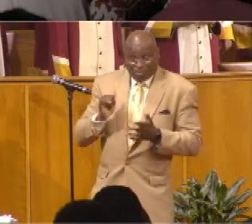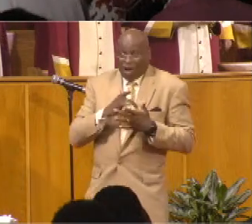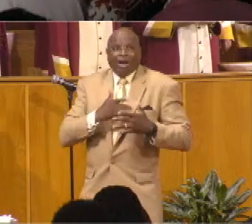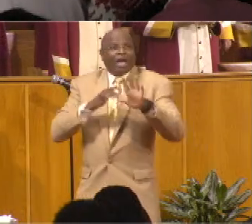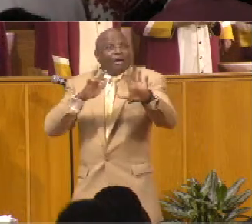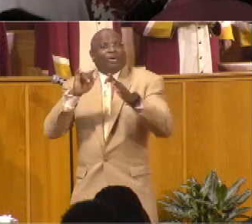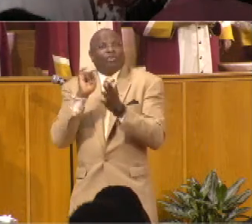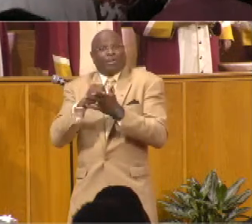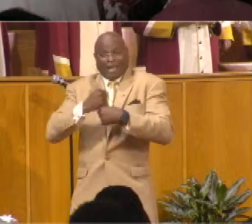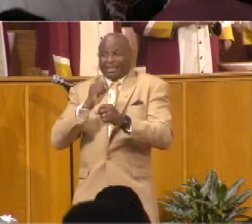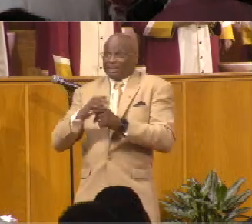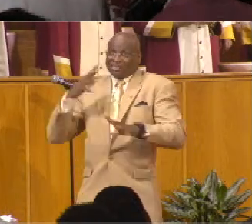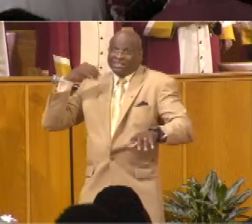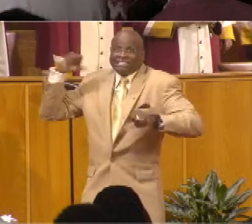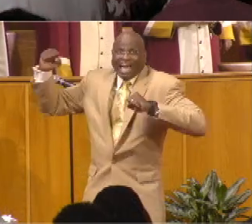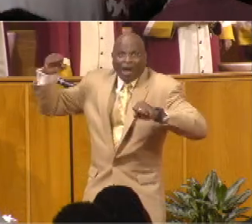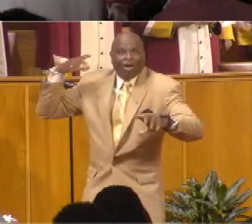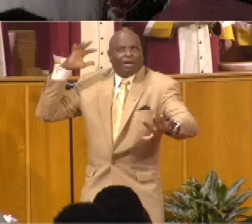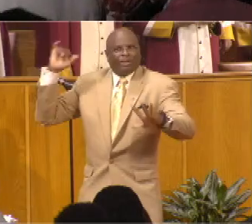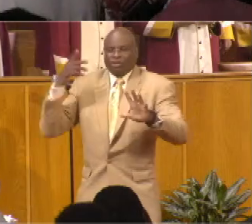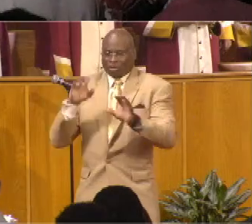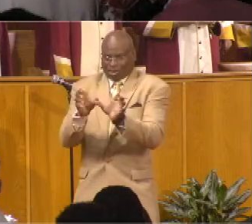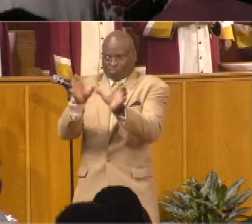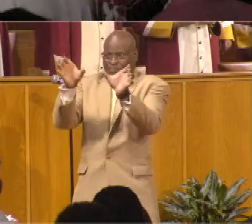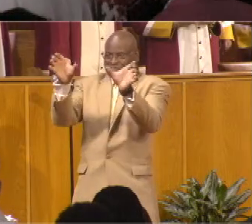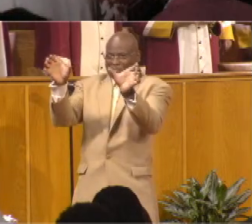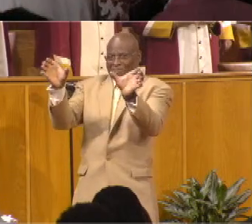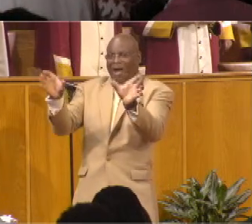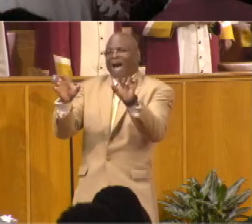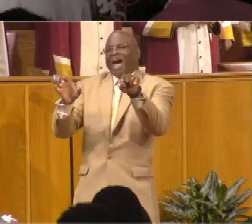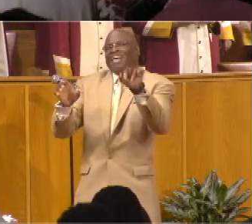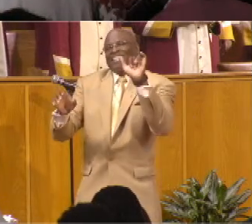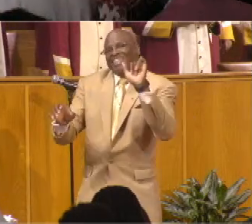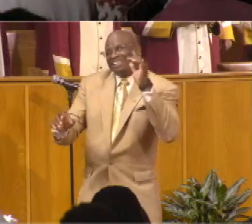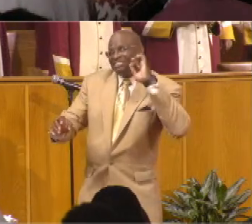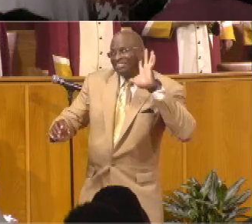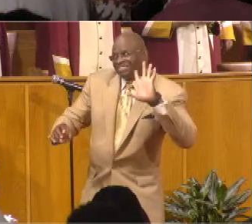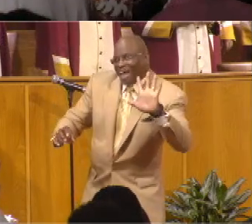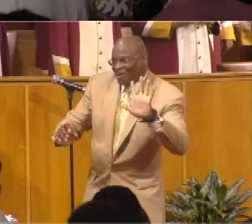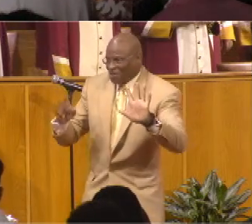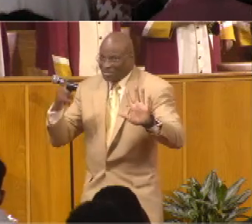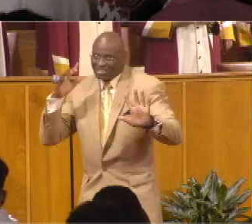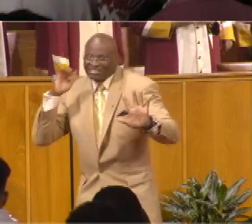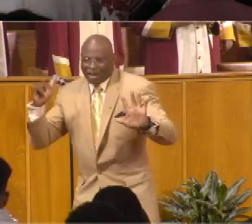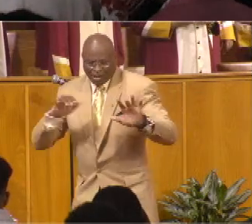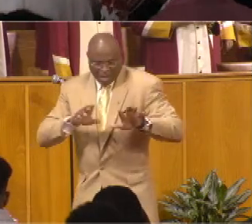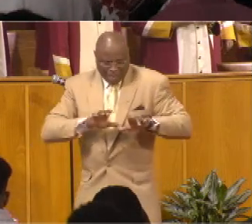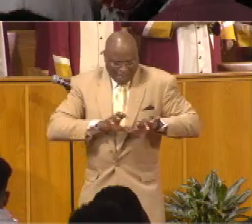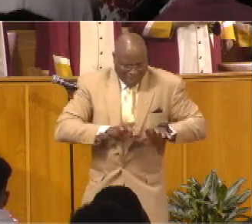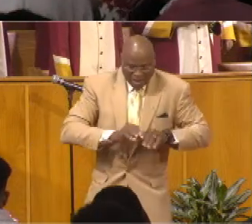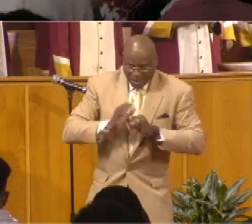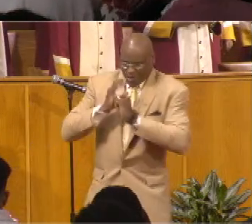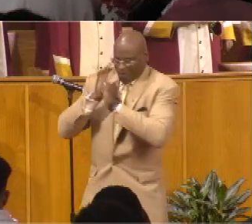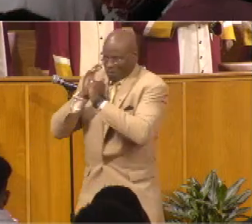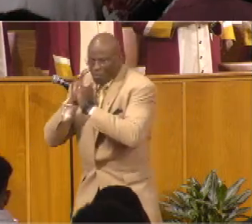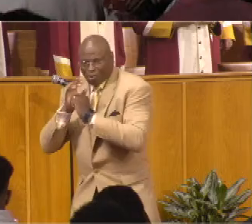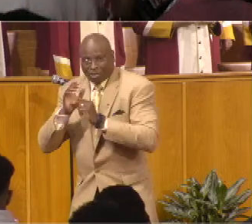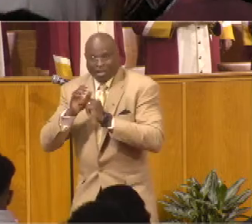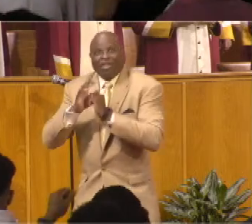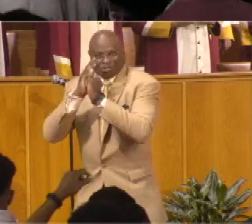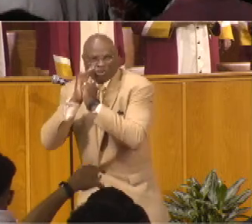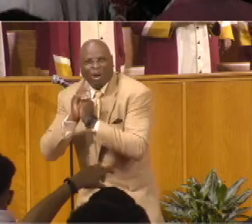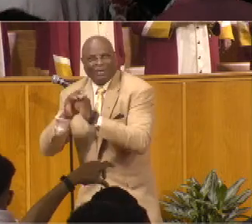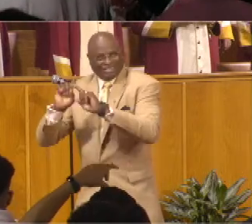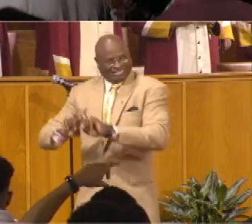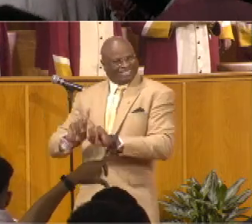when they make a sound, unless they make a distinction in the sounds, how will it be known what is piped or played? For if the trumpet makes